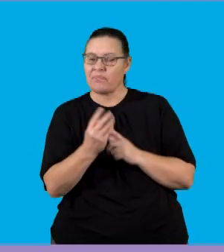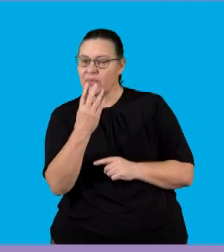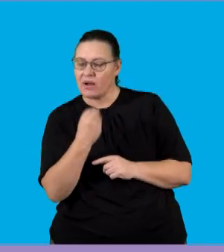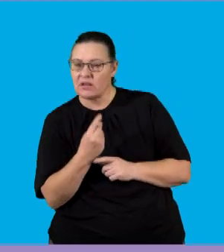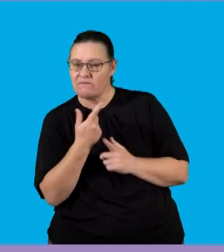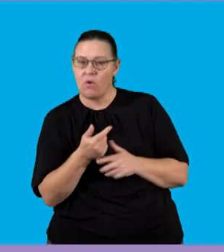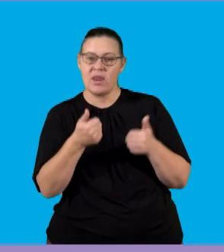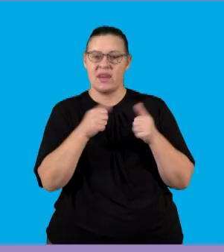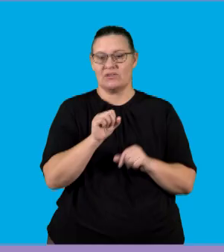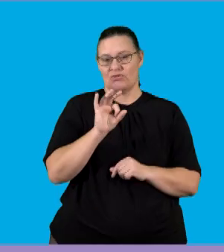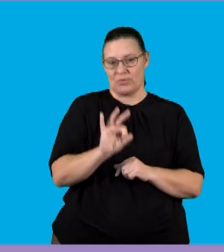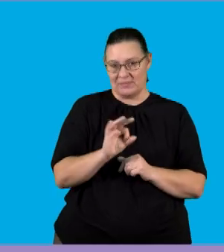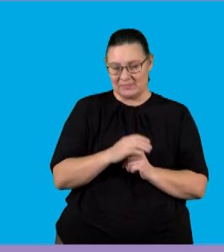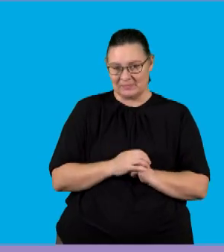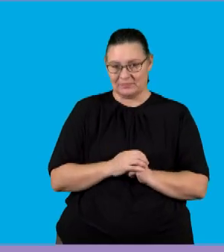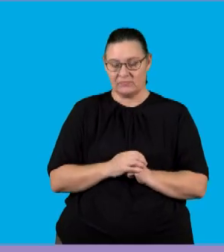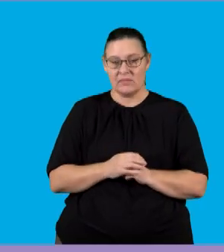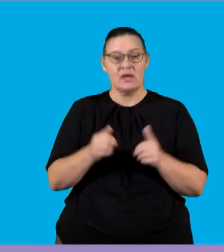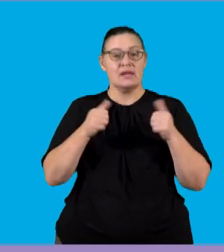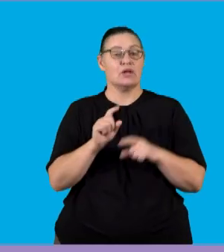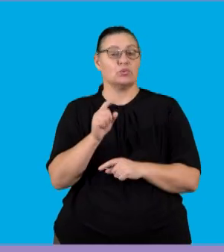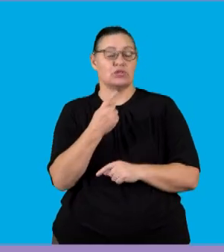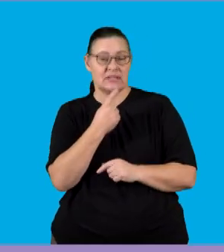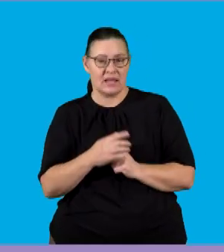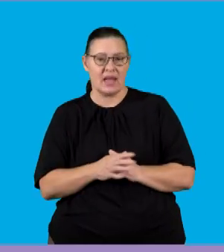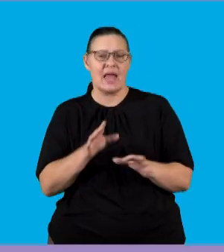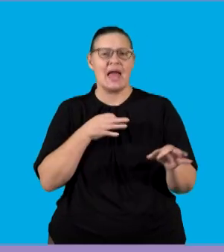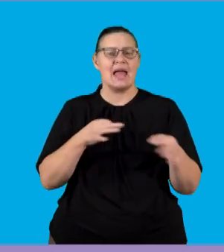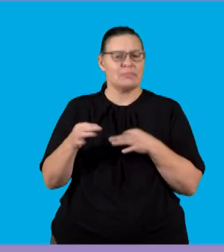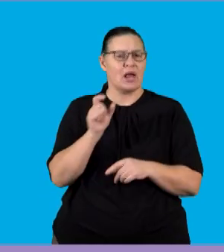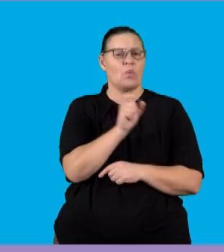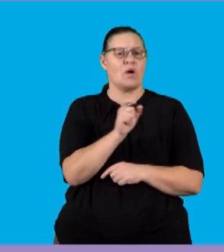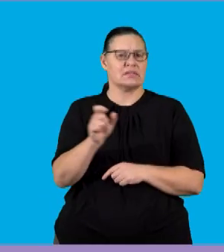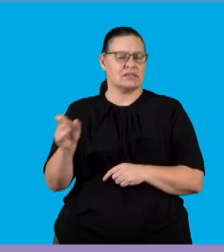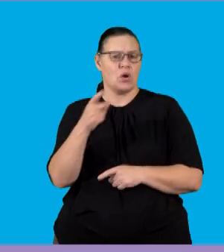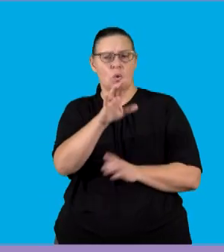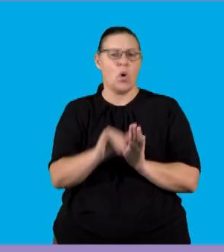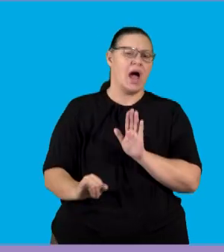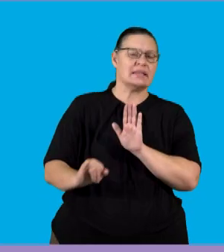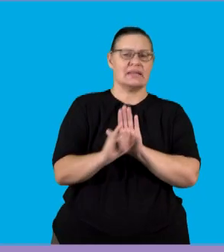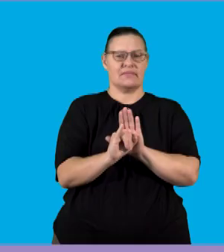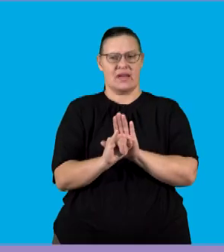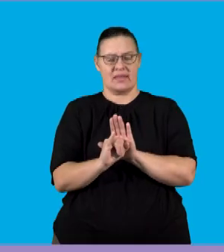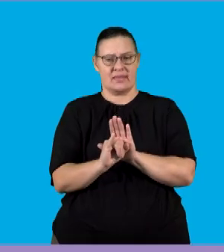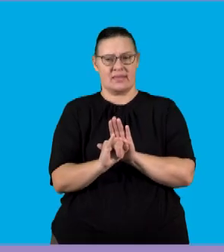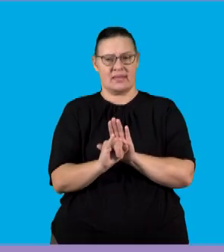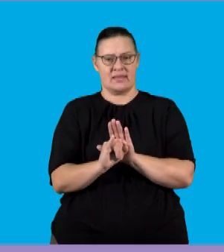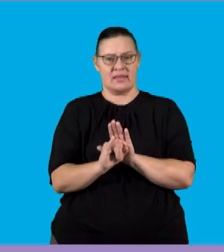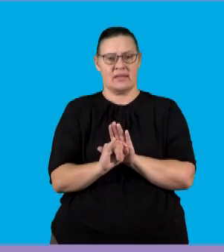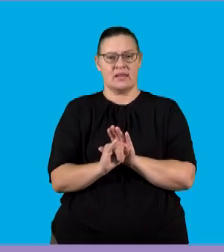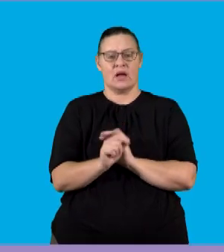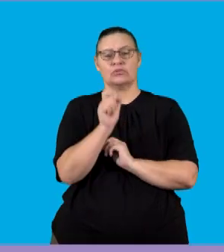asked for the next 3 terms. The next question there says, explain in words how you identified